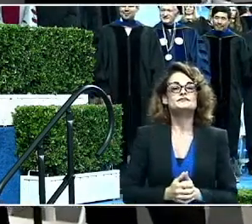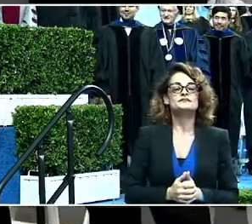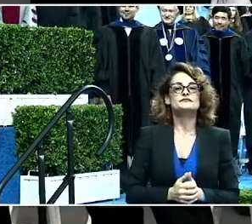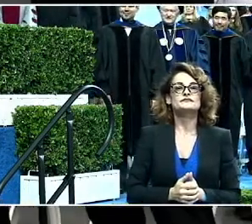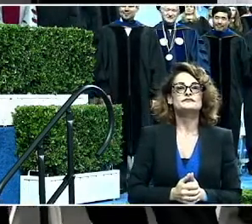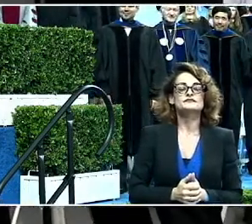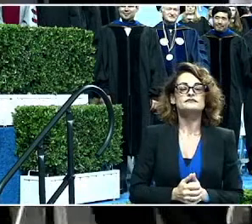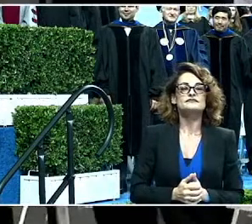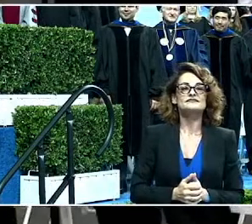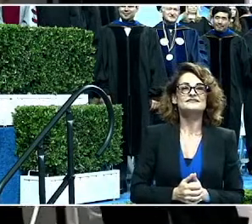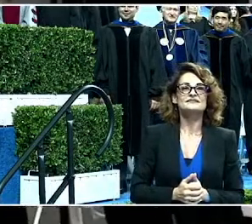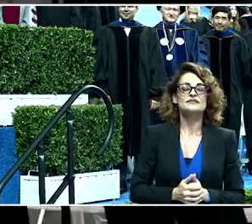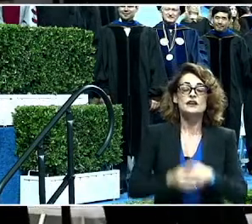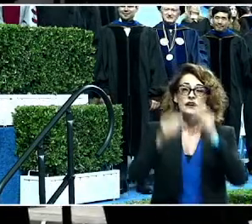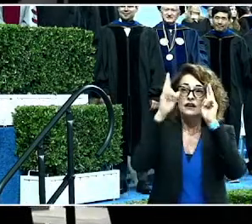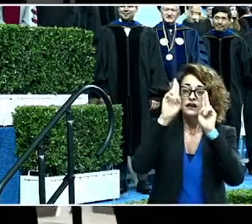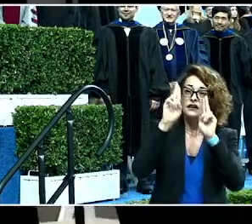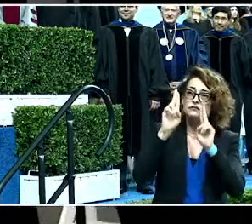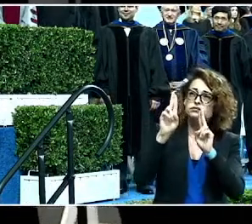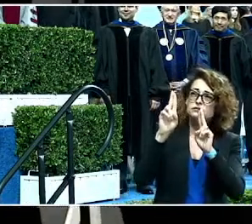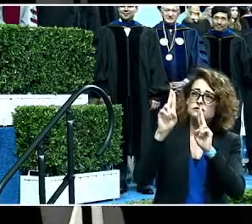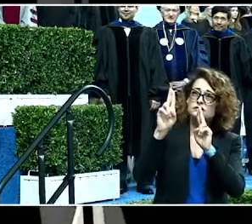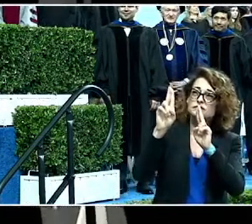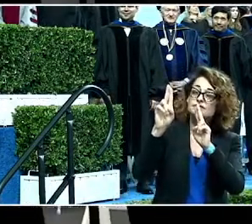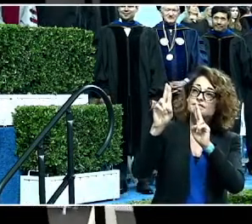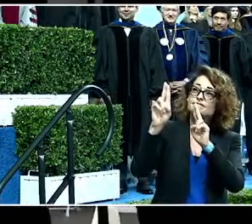Hail to the hills of